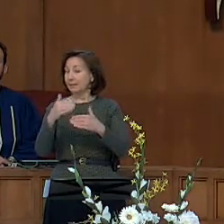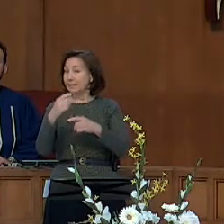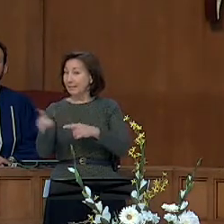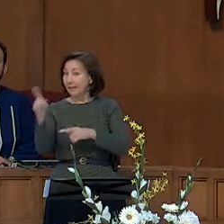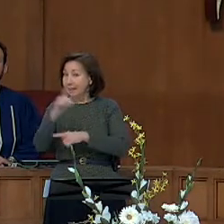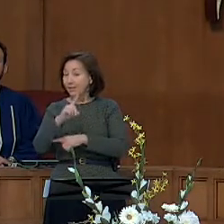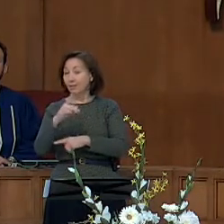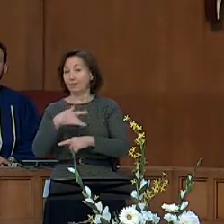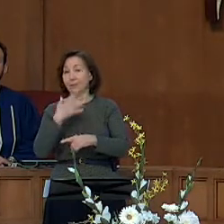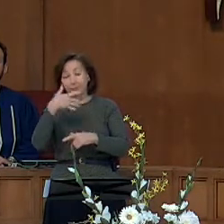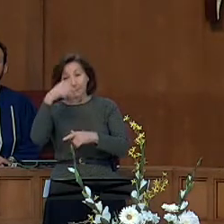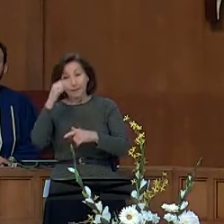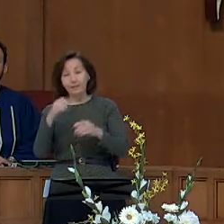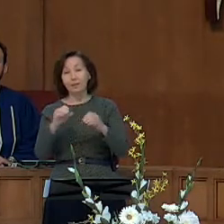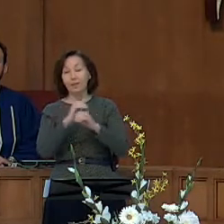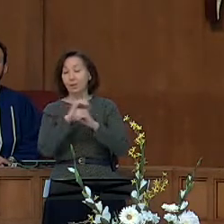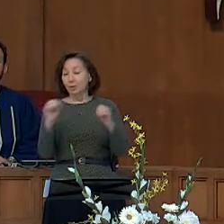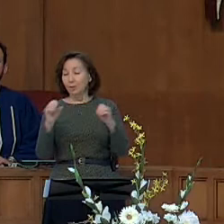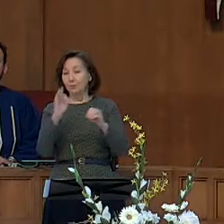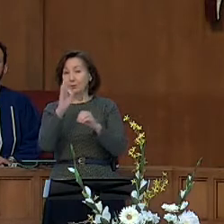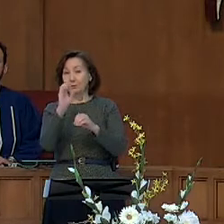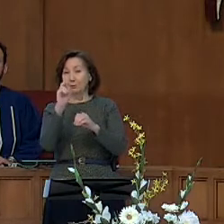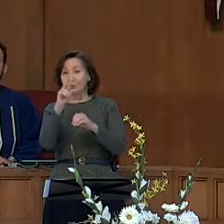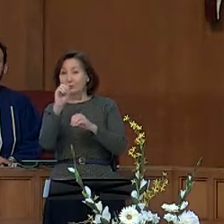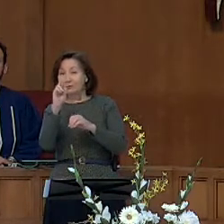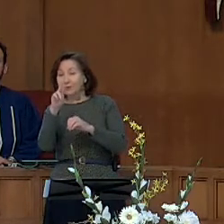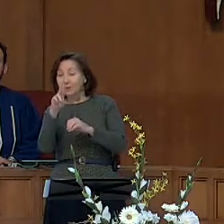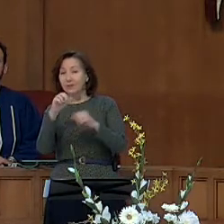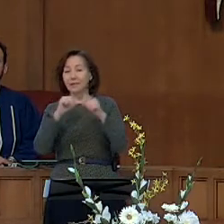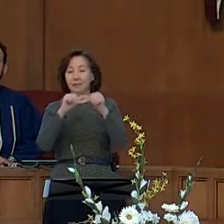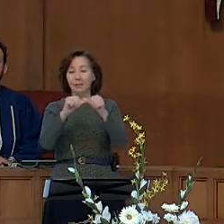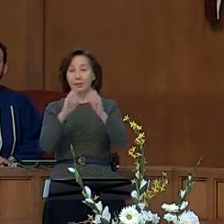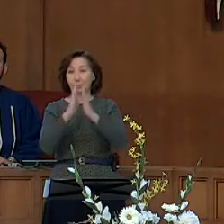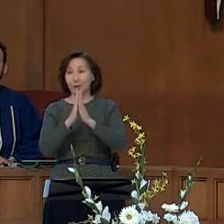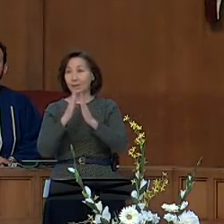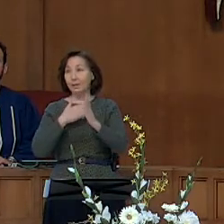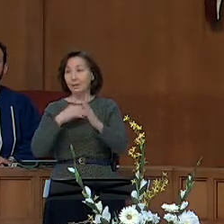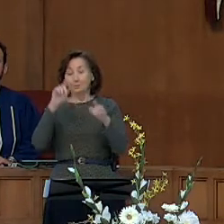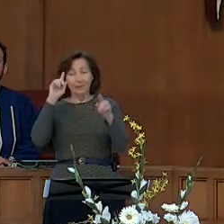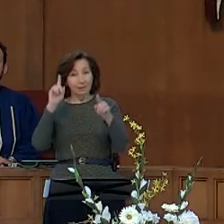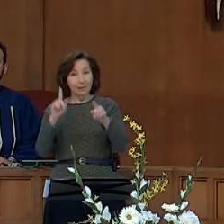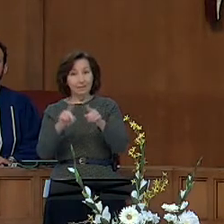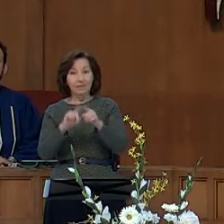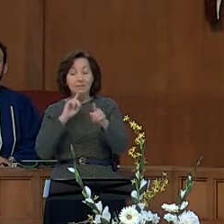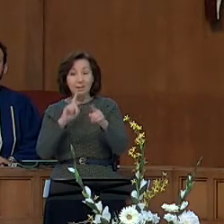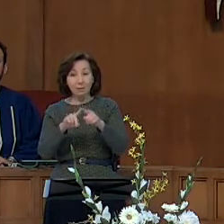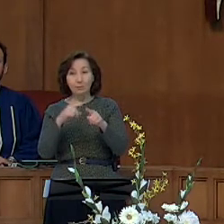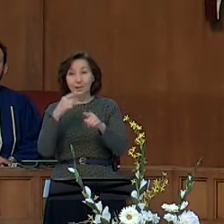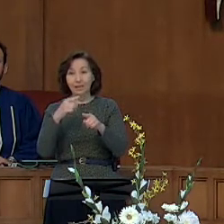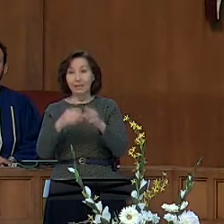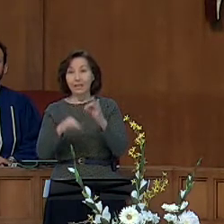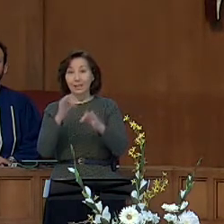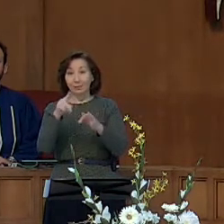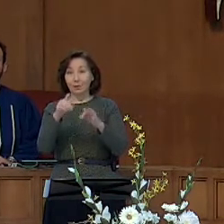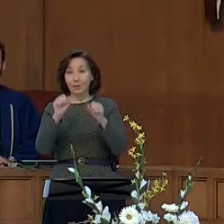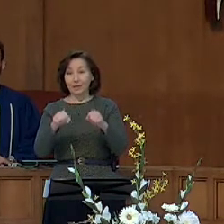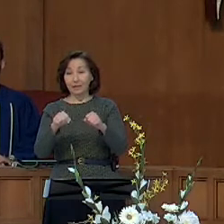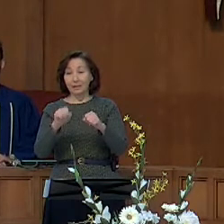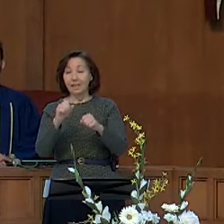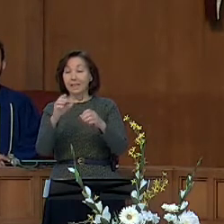I pray, no fever, no anything. Keep praying for her. My sisters were saying that if you can get your folks to praying, that's great.